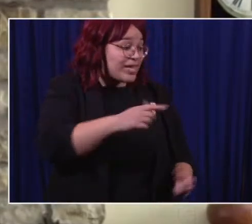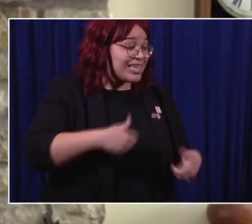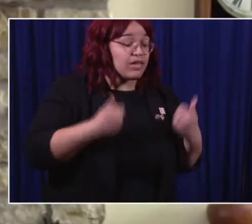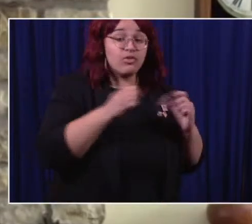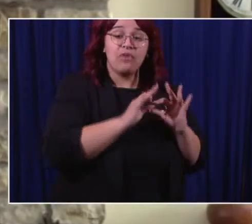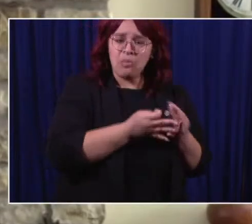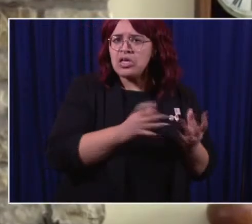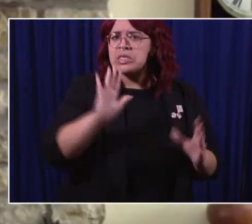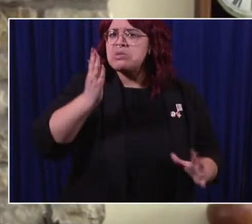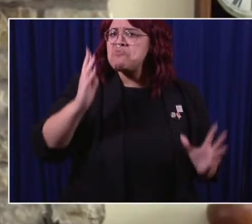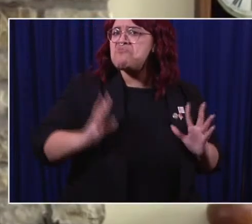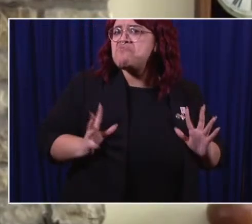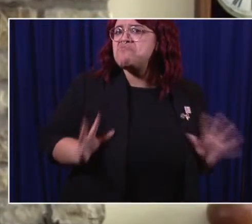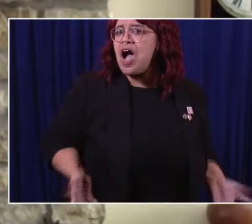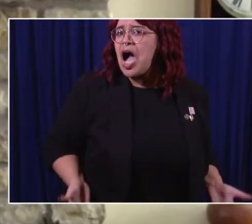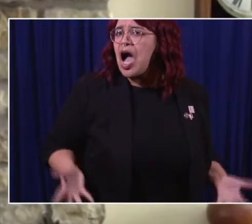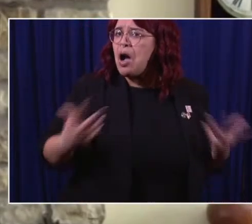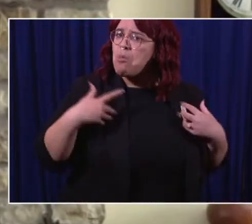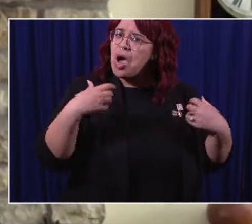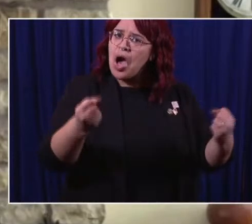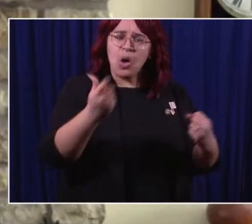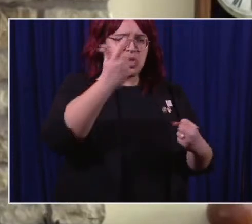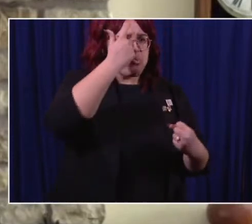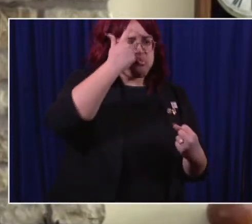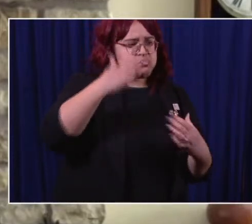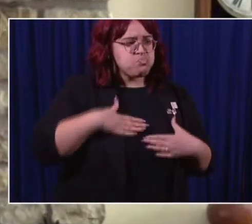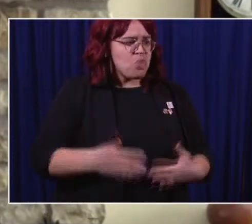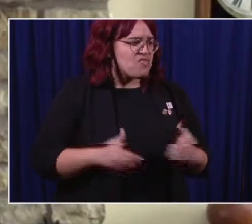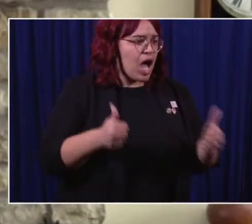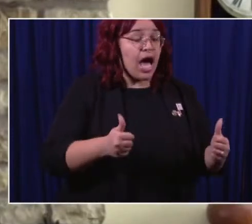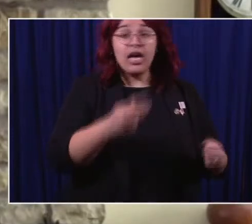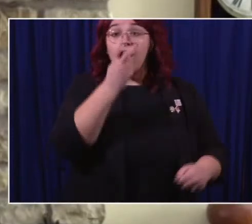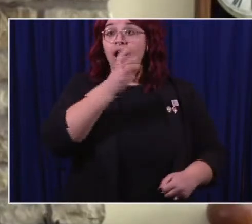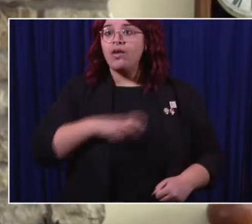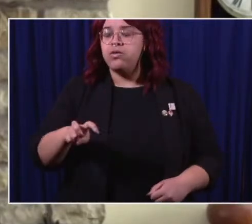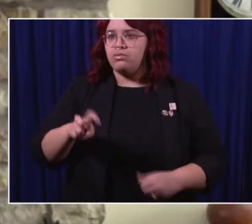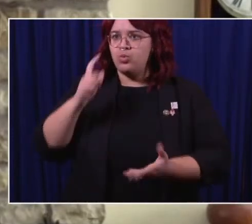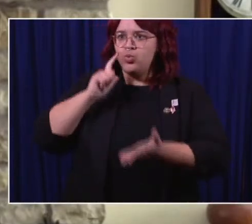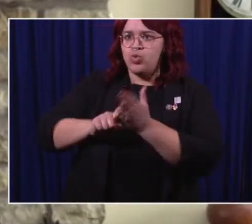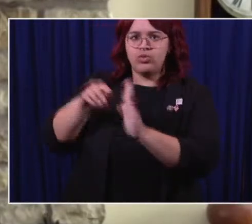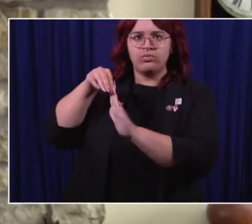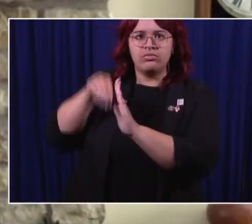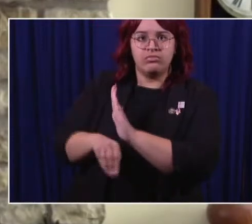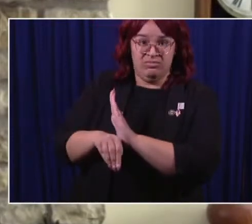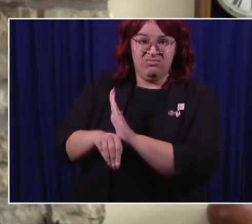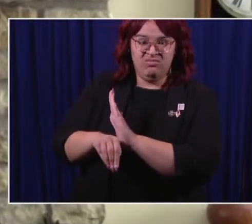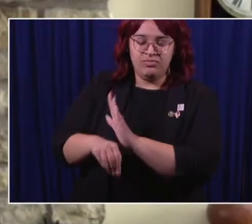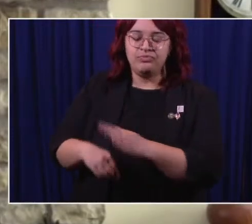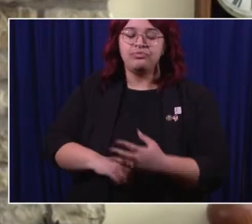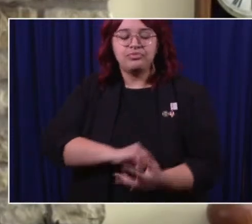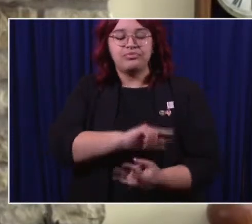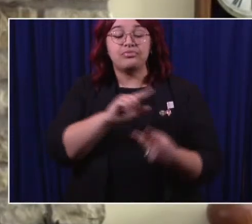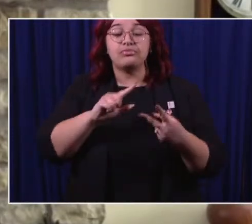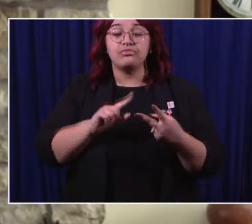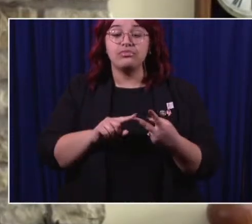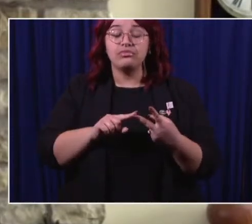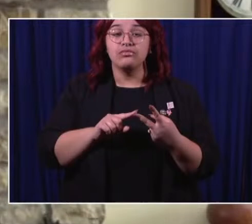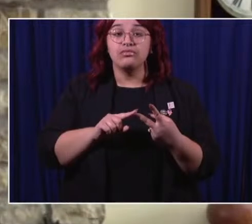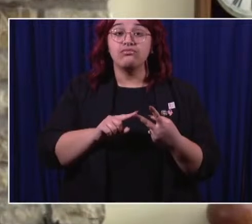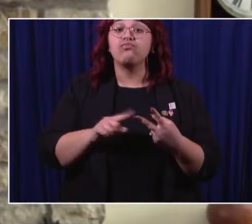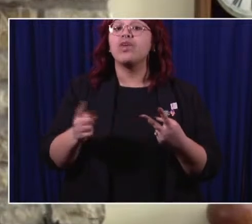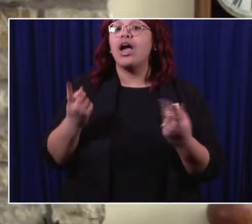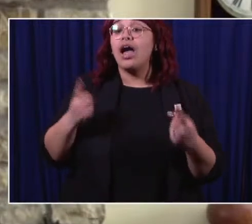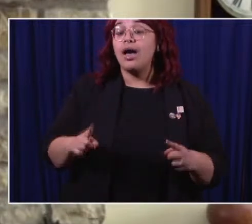of physical family support. That's an example. Second example might be a resident who is grieving after a